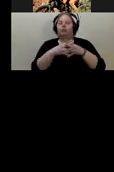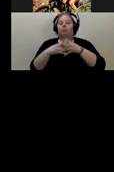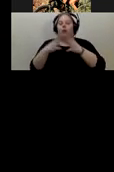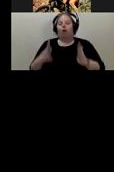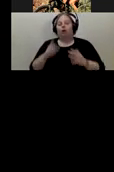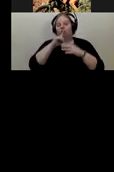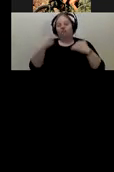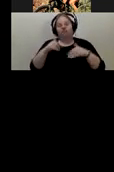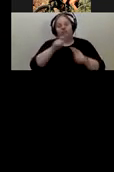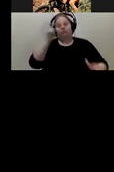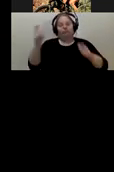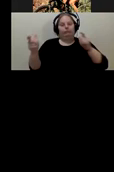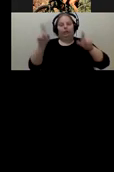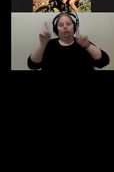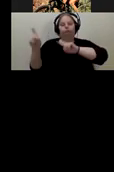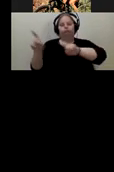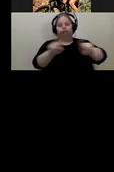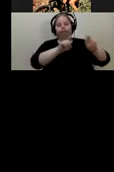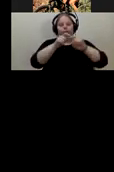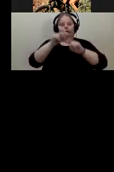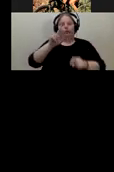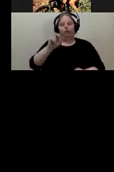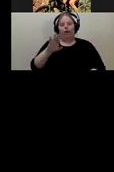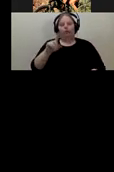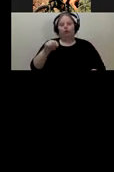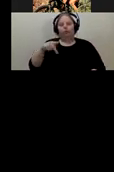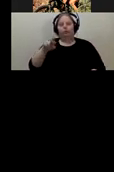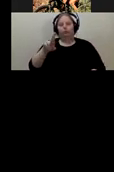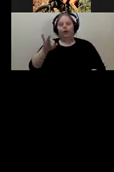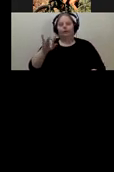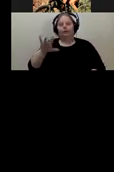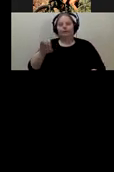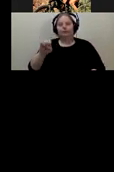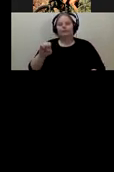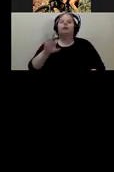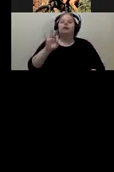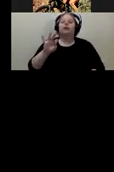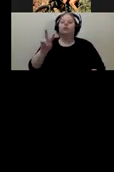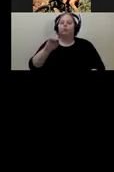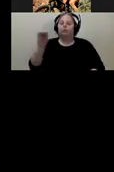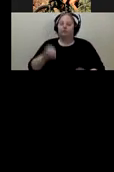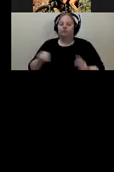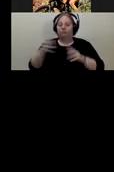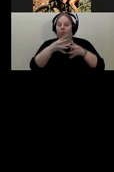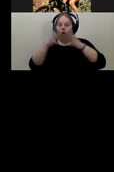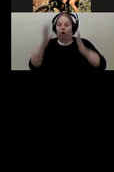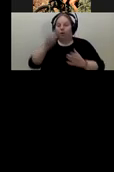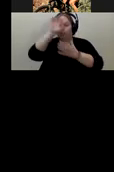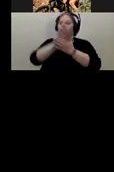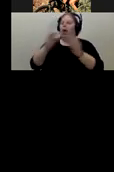large poll done by Robert Prentice, but 92% of Americans believe they're more moral and ethical than most.